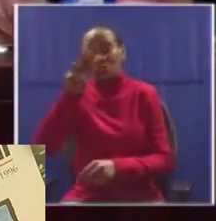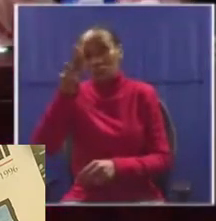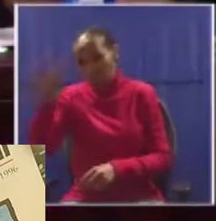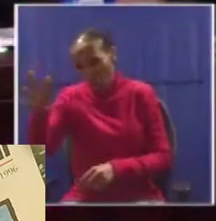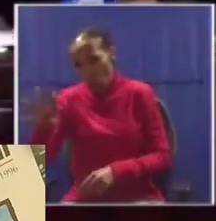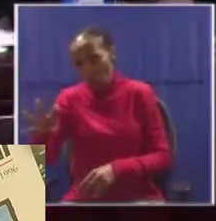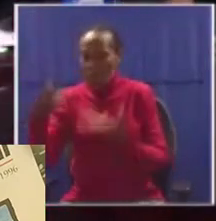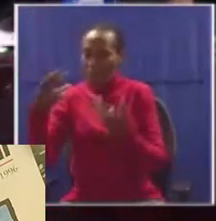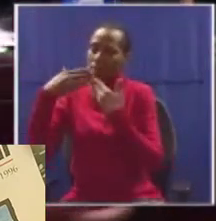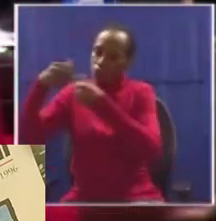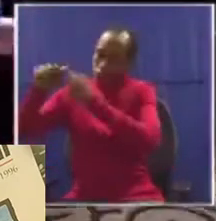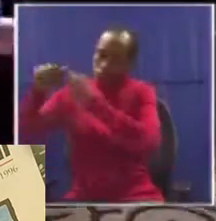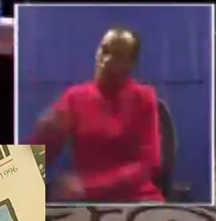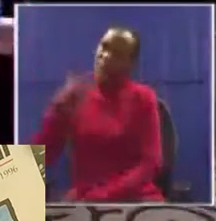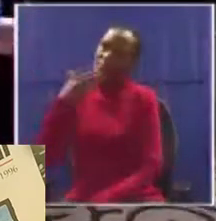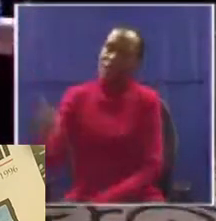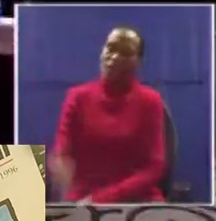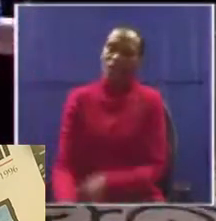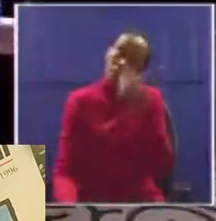very much a person